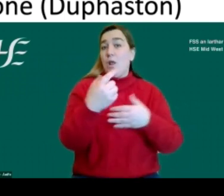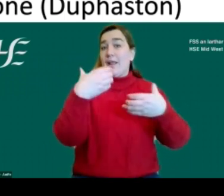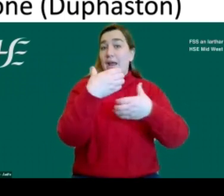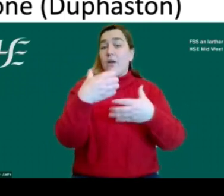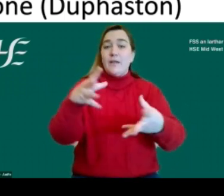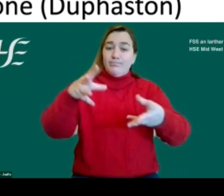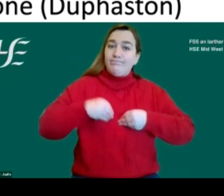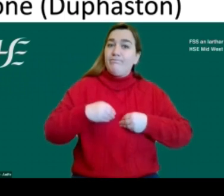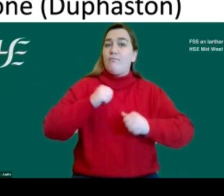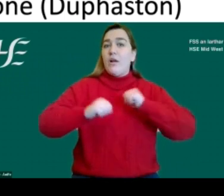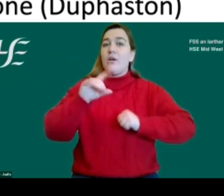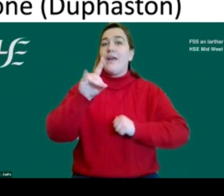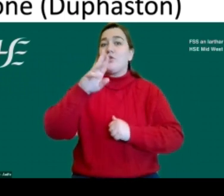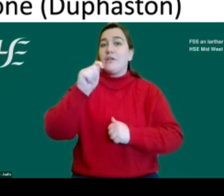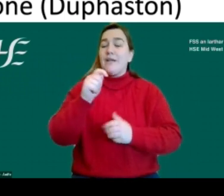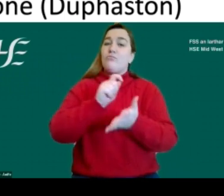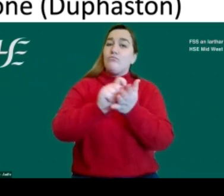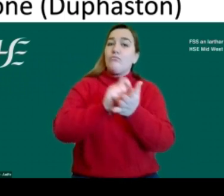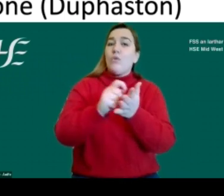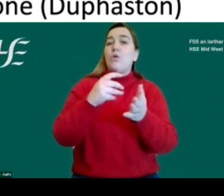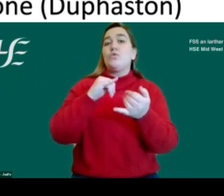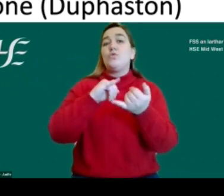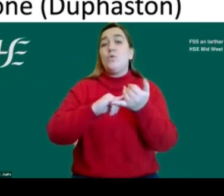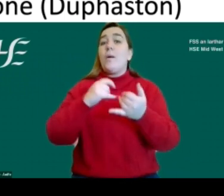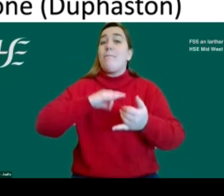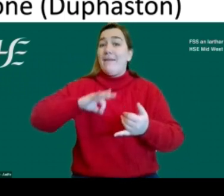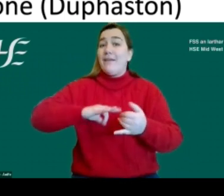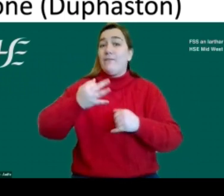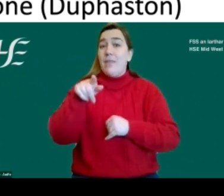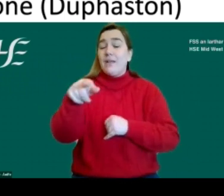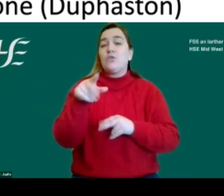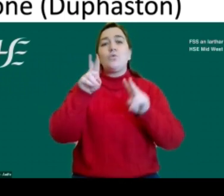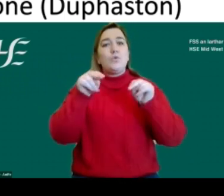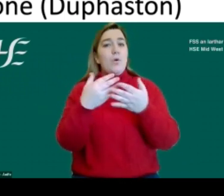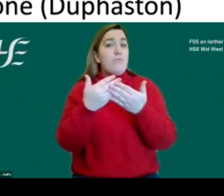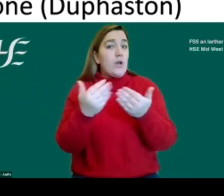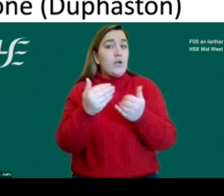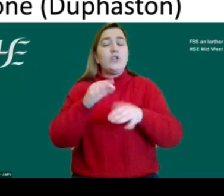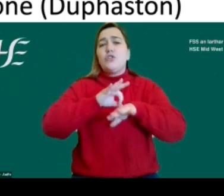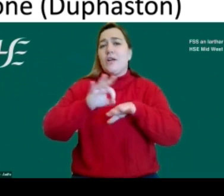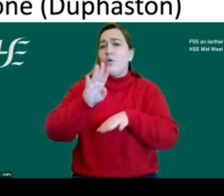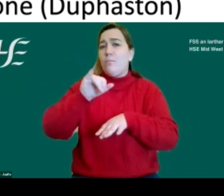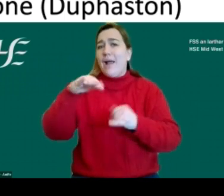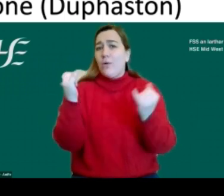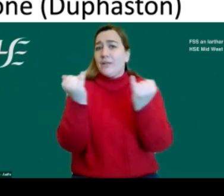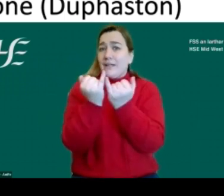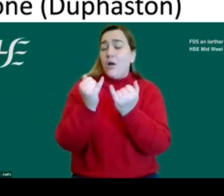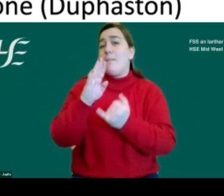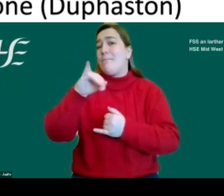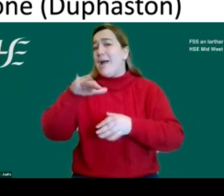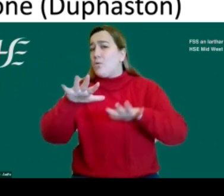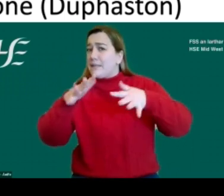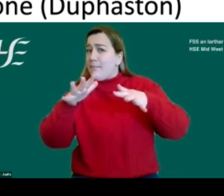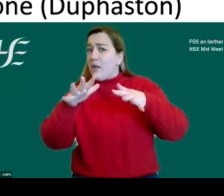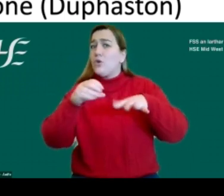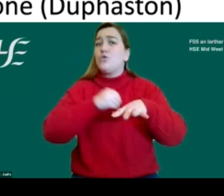endorses modern HRT prescribing in women who will benefit from it. So these are our newer products, our gentle, bioidentical, very biosimilar,